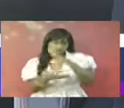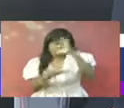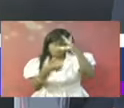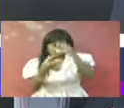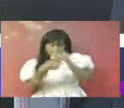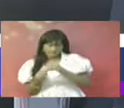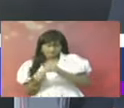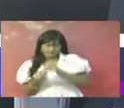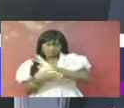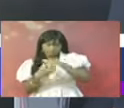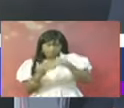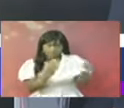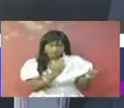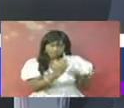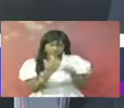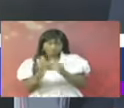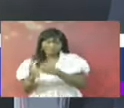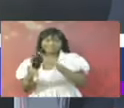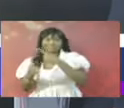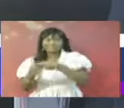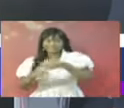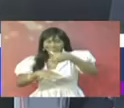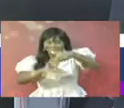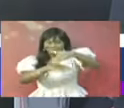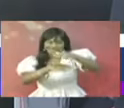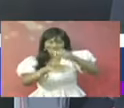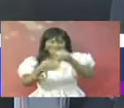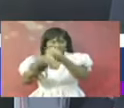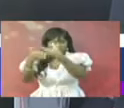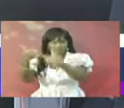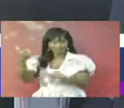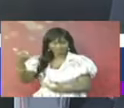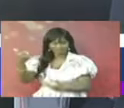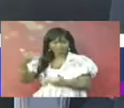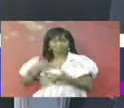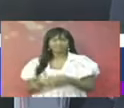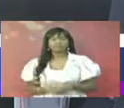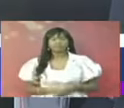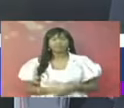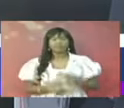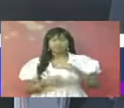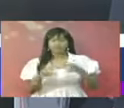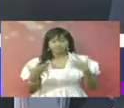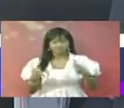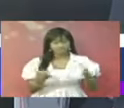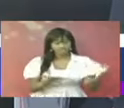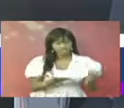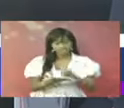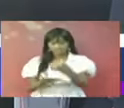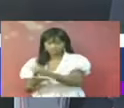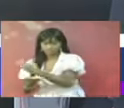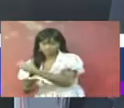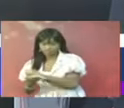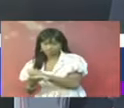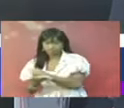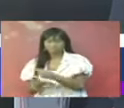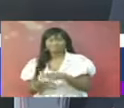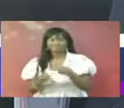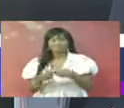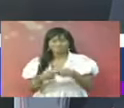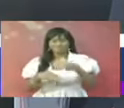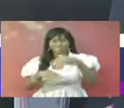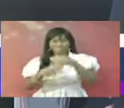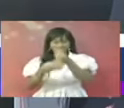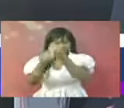and we tabulate it, that we will provide that updated table. So once that information becomes available to us, that updated table will be published on